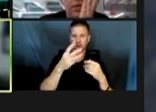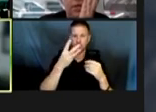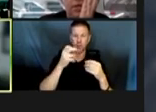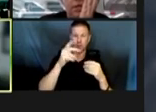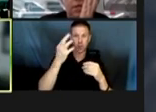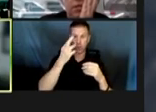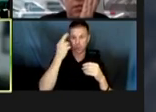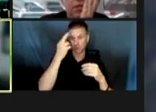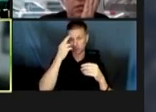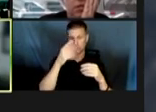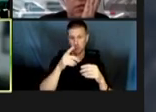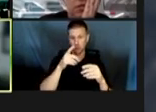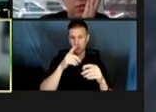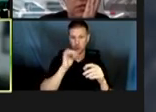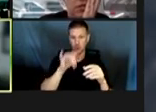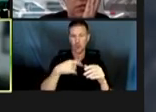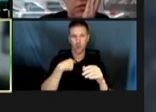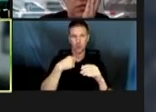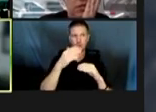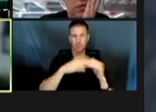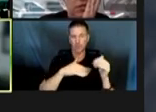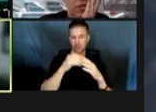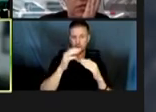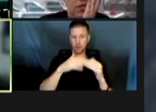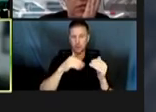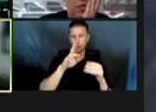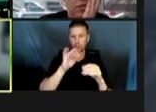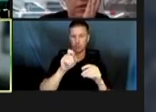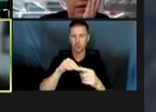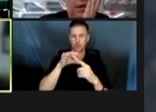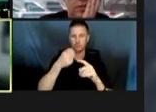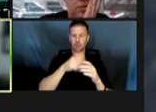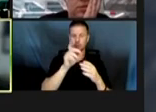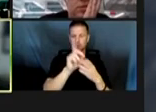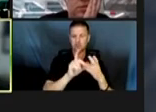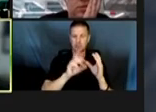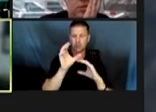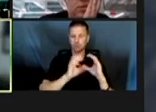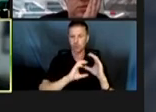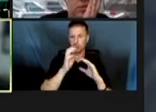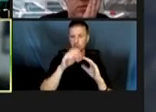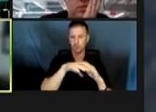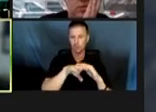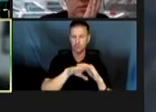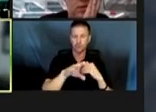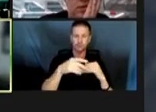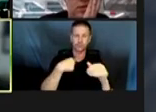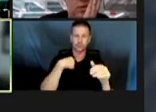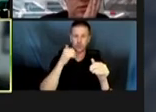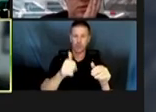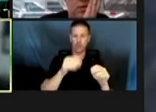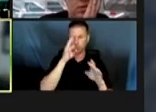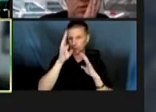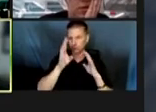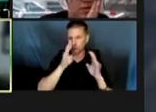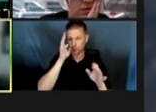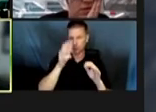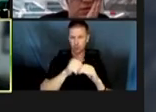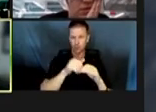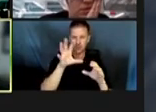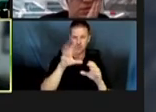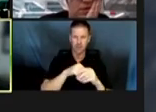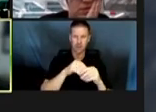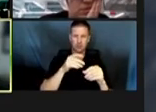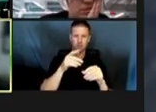reasons dictate that we're building units that are exempt from design and construction accessibility, that we can be creative with engaging